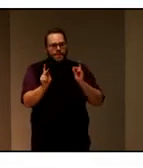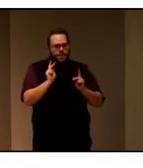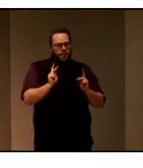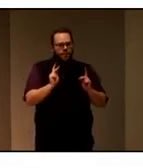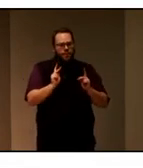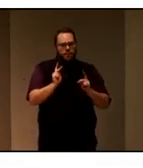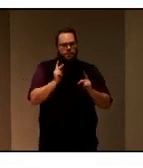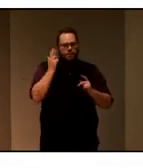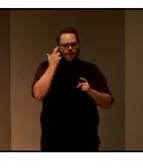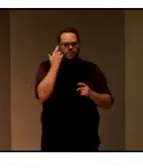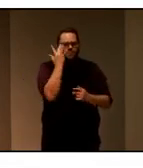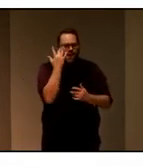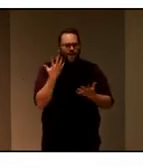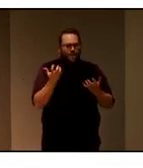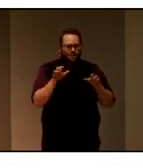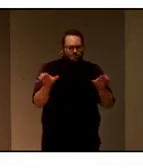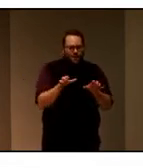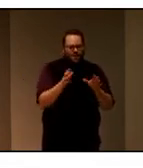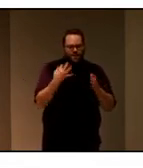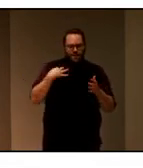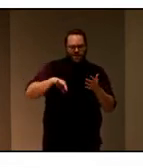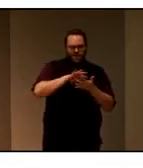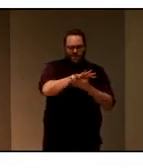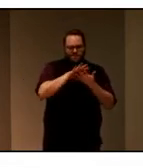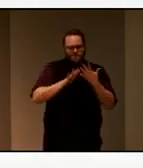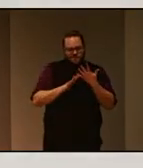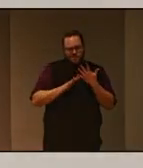we actually want to act and what the benefits are.